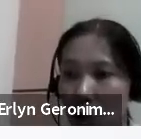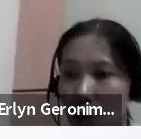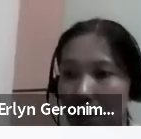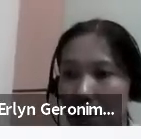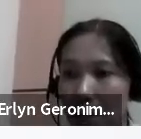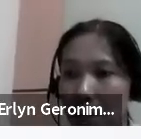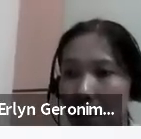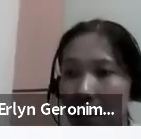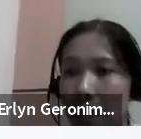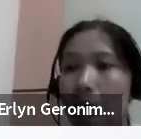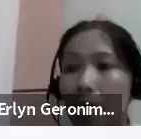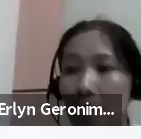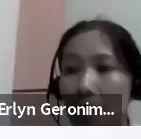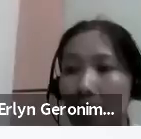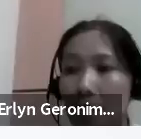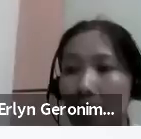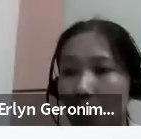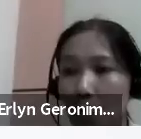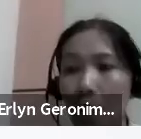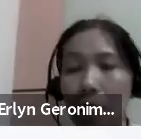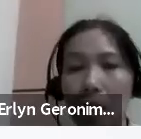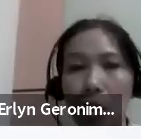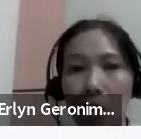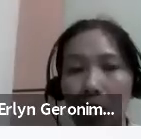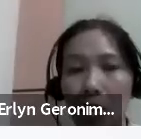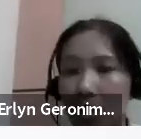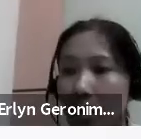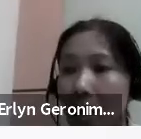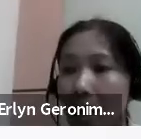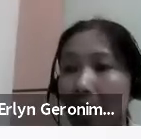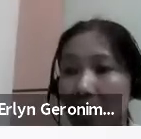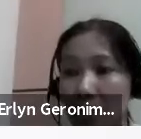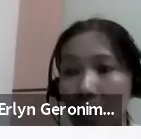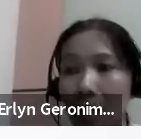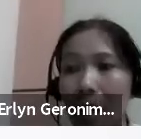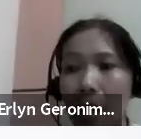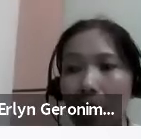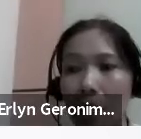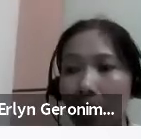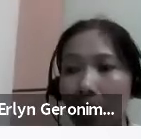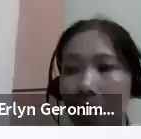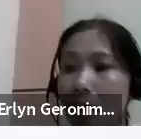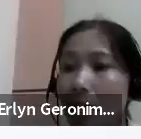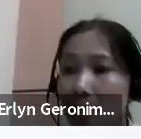the Future. This recognizes the role of teachers as a